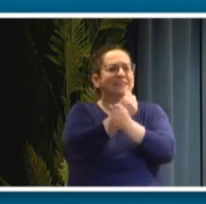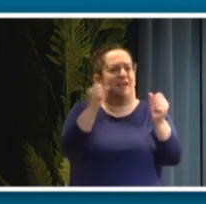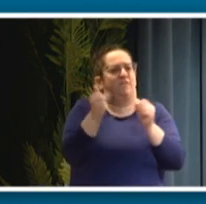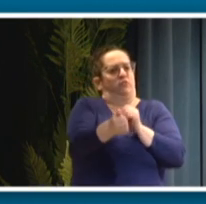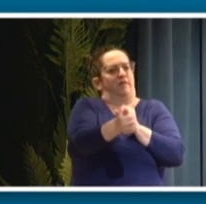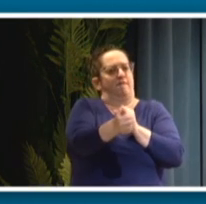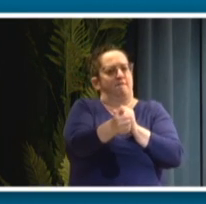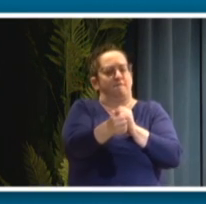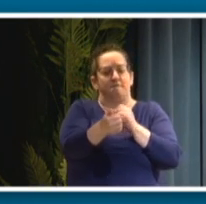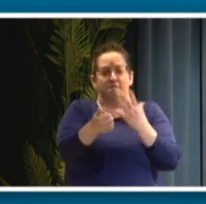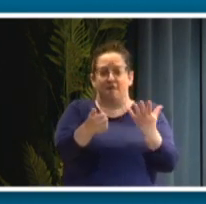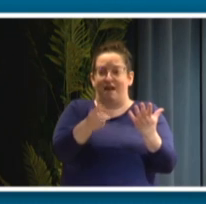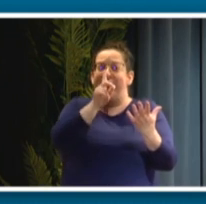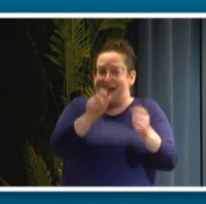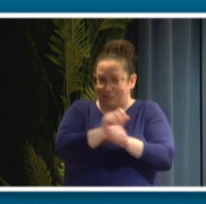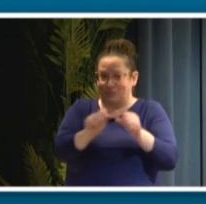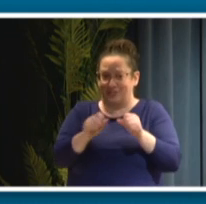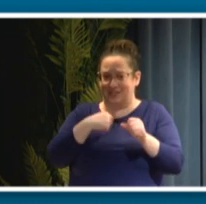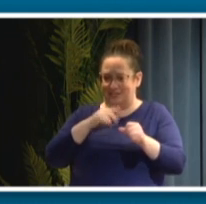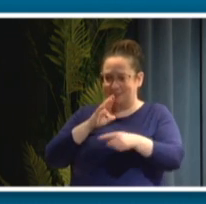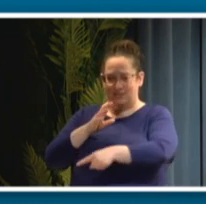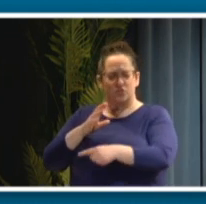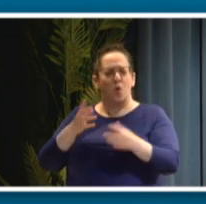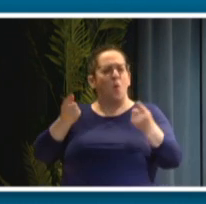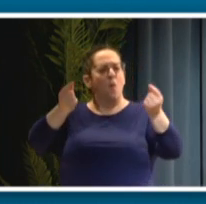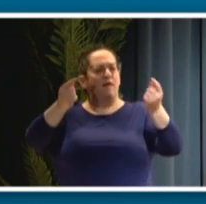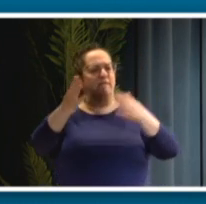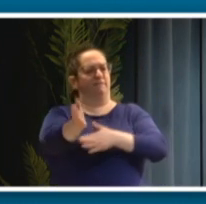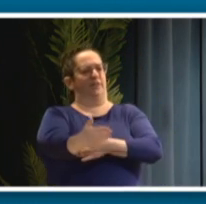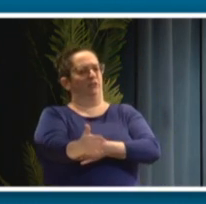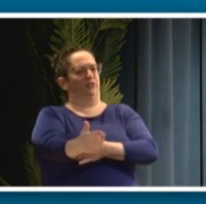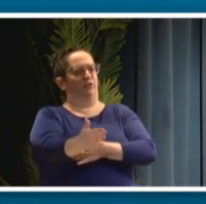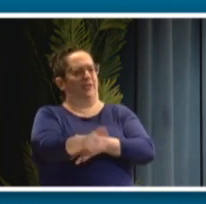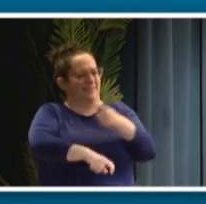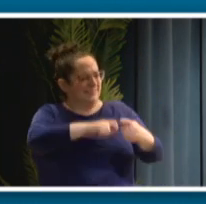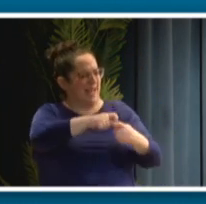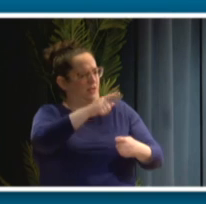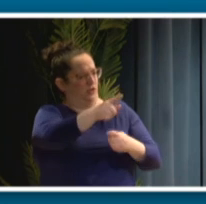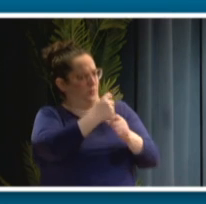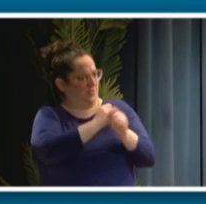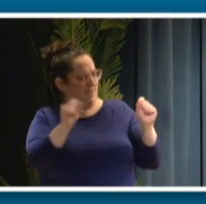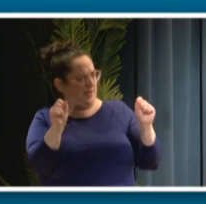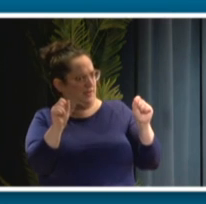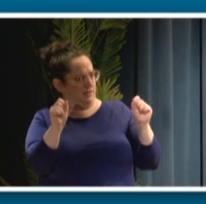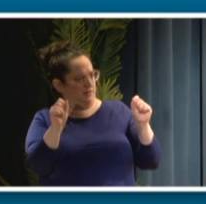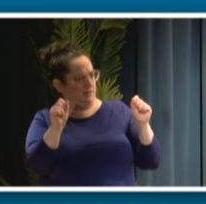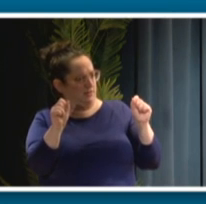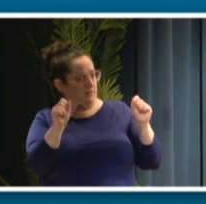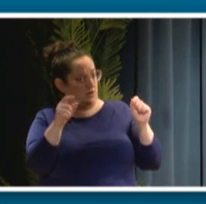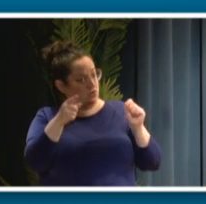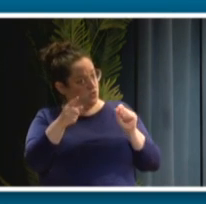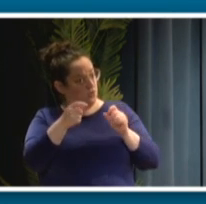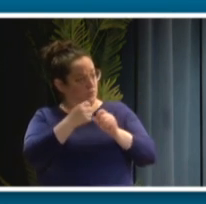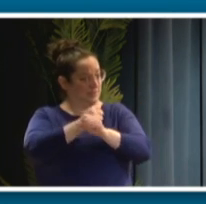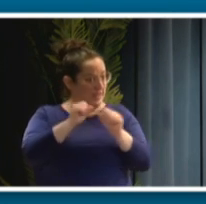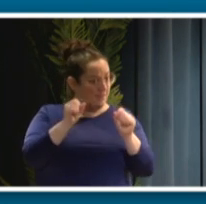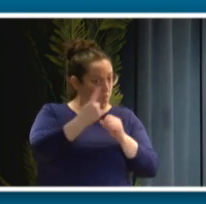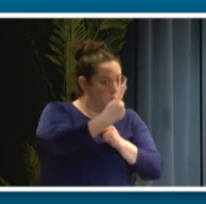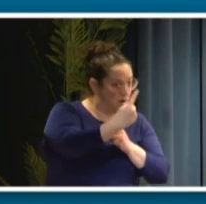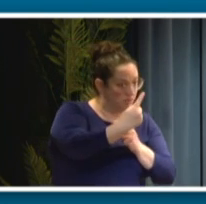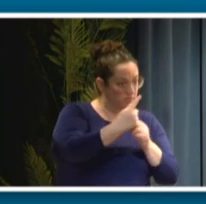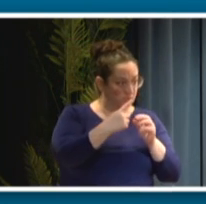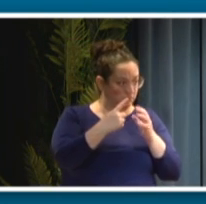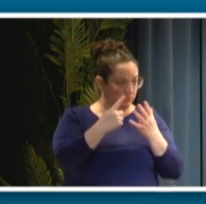now is the fish that you're saving? I think there are many. I think there are multiple fish. I think,